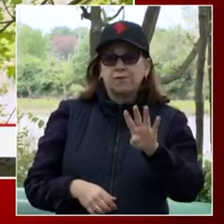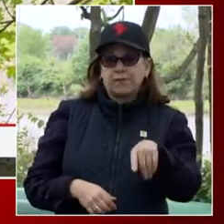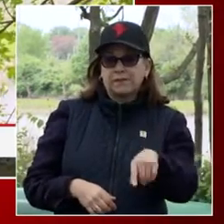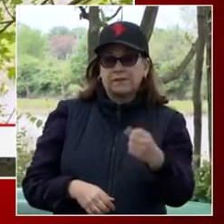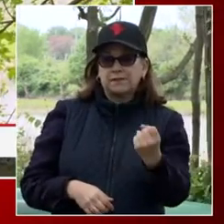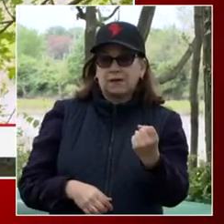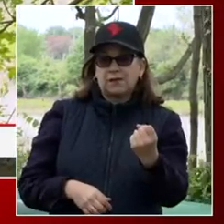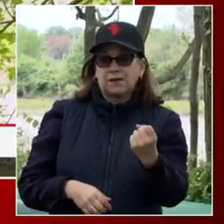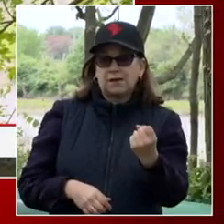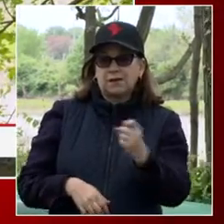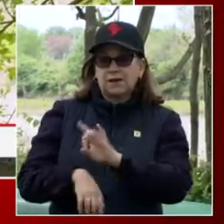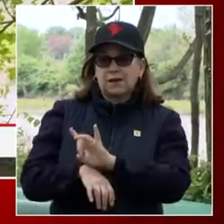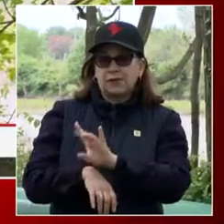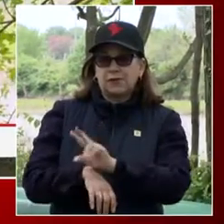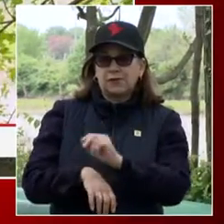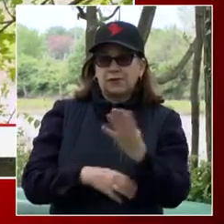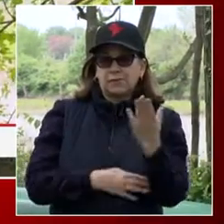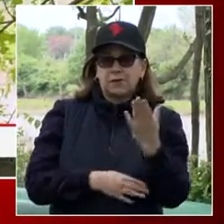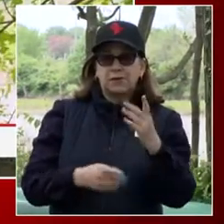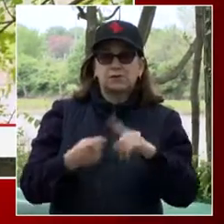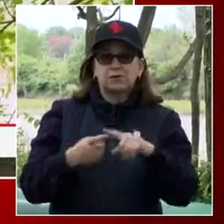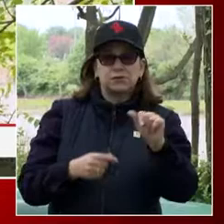10:30, and you can get the details at